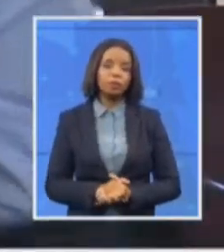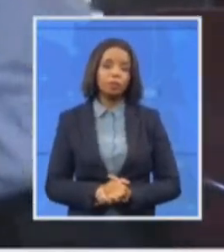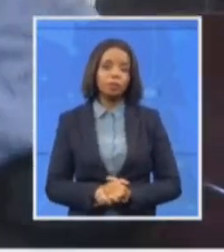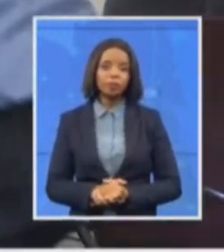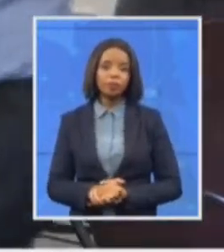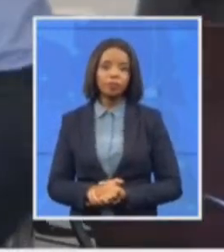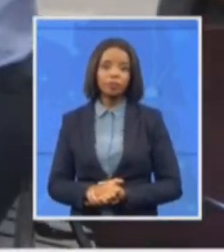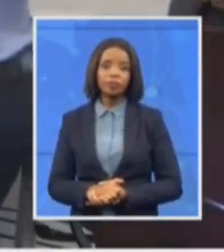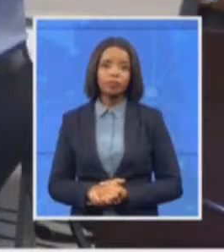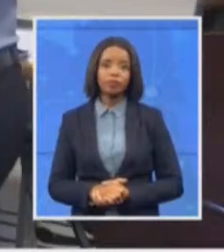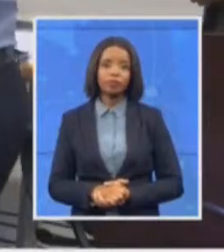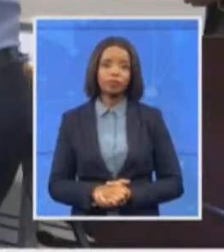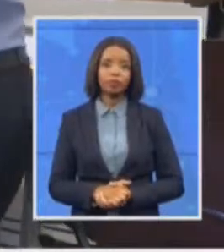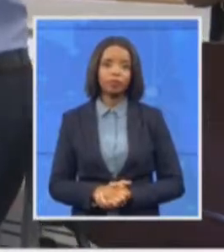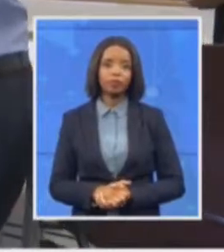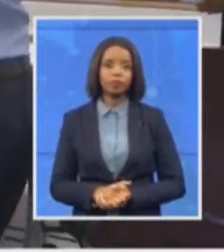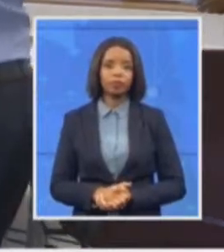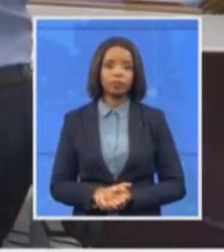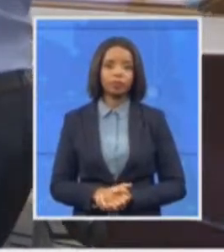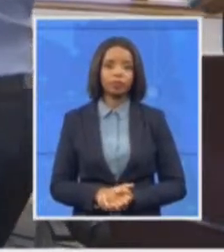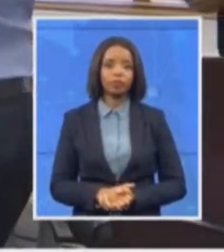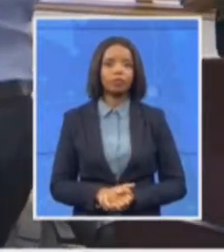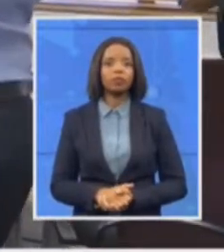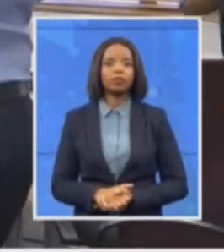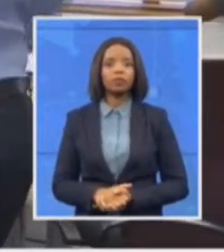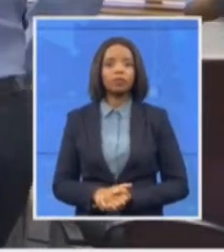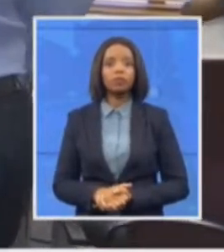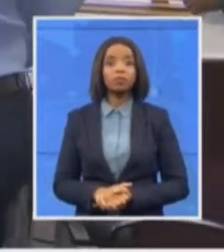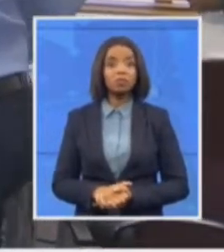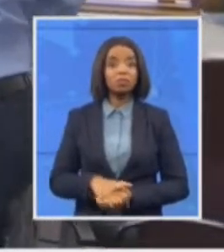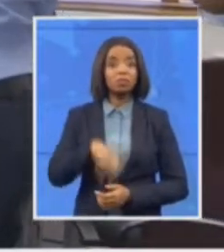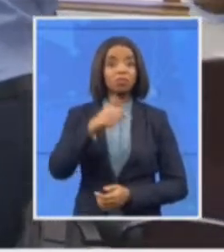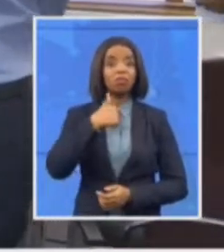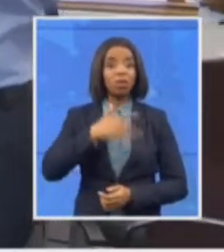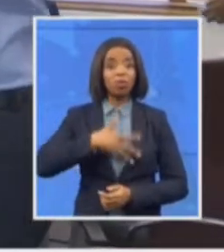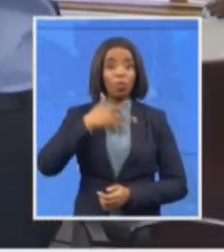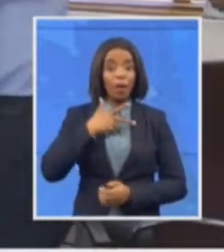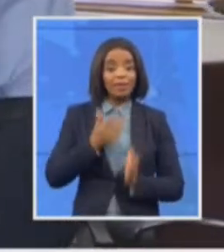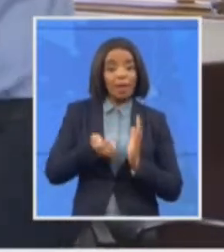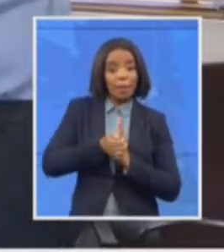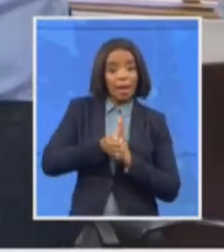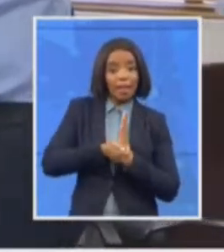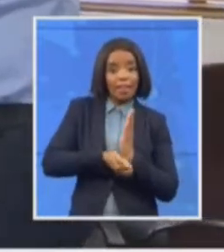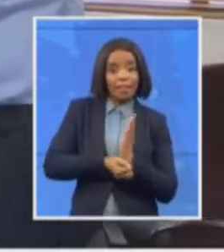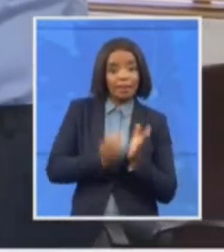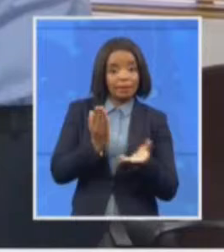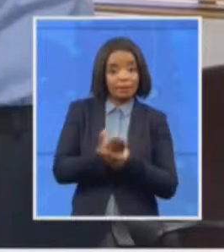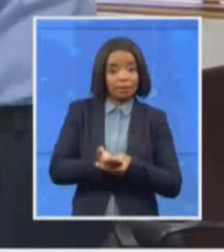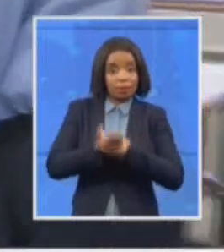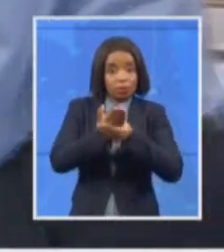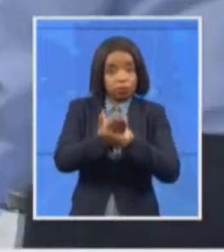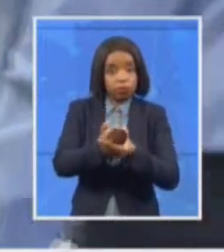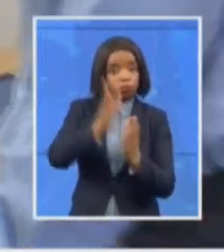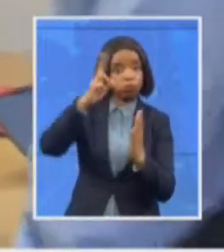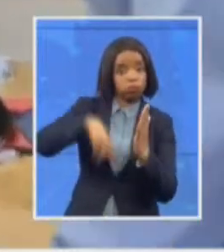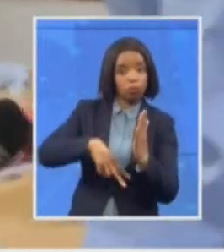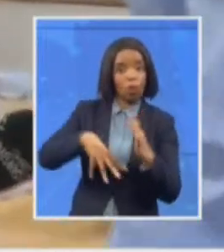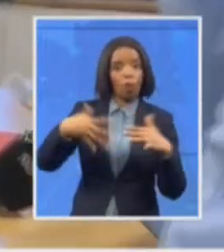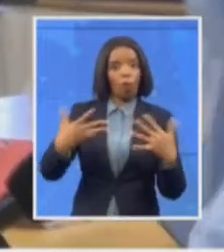In the meanwhile, you want me to read the bundles? I can read your I bundle. would welcome that. Thank you. And have you got a bundle? Yes, we do, Chair. I'll read that in the